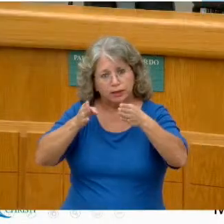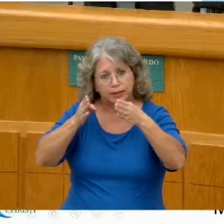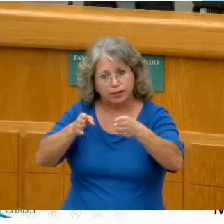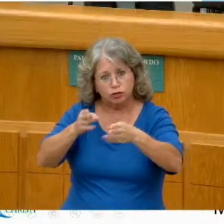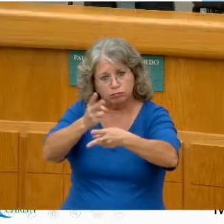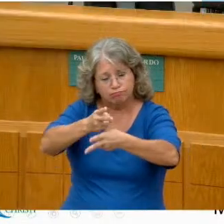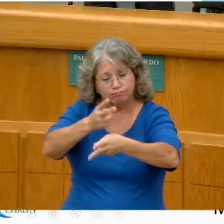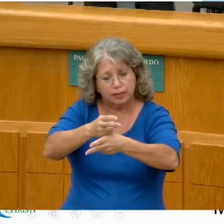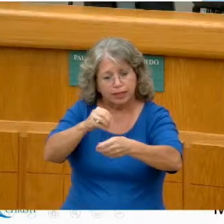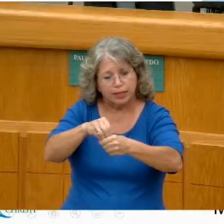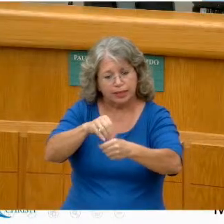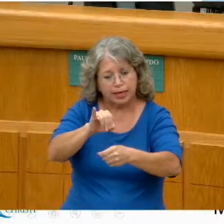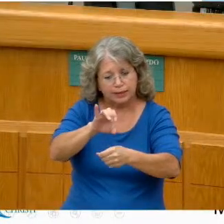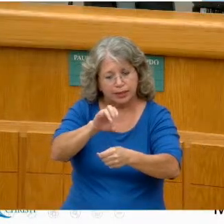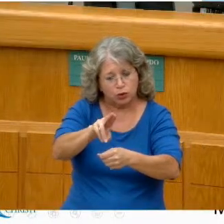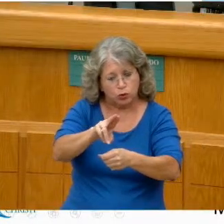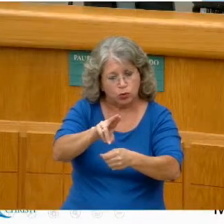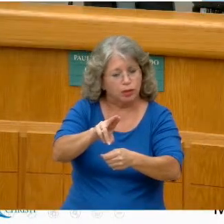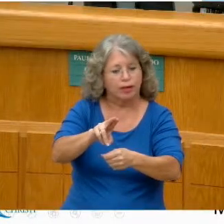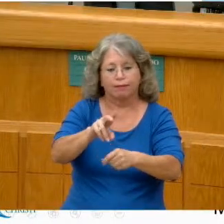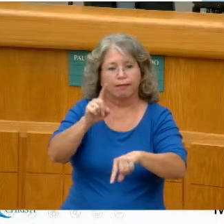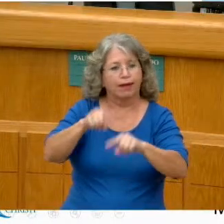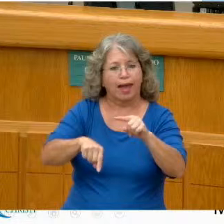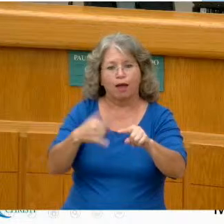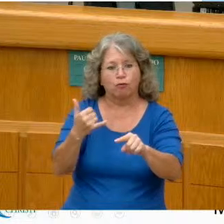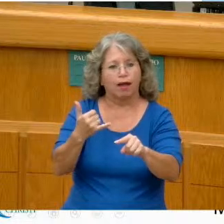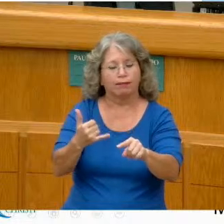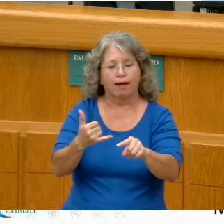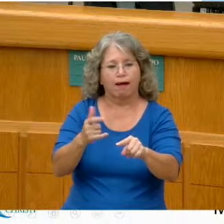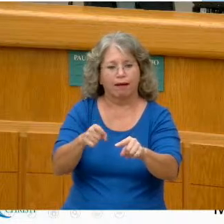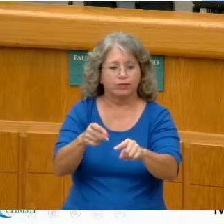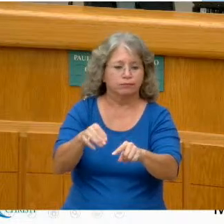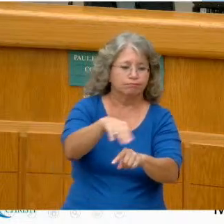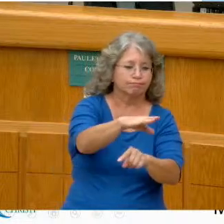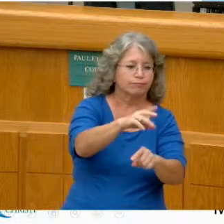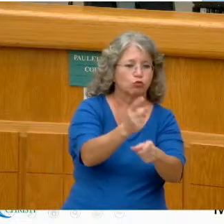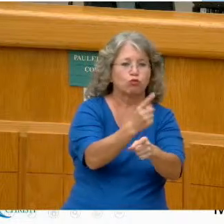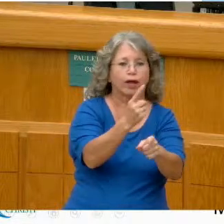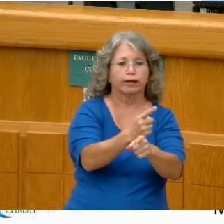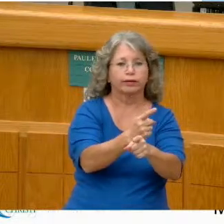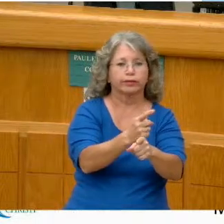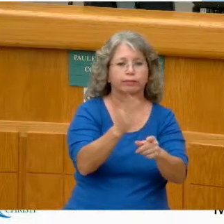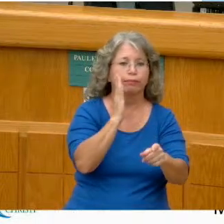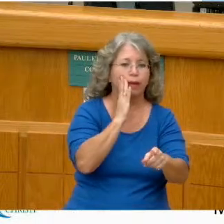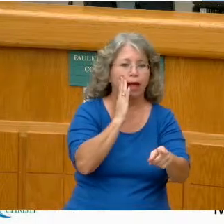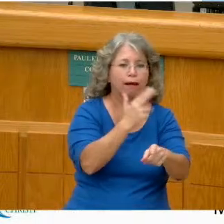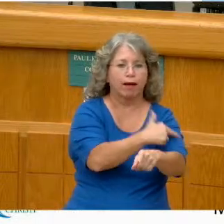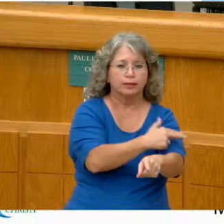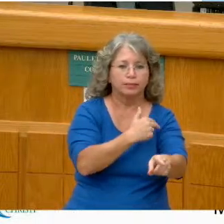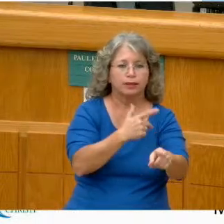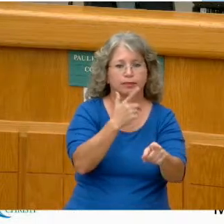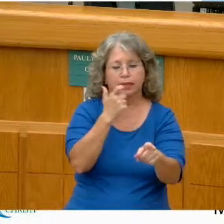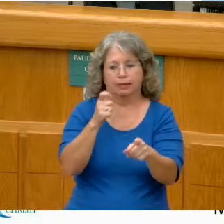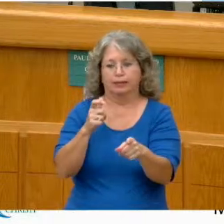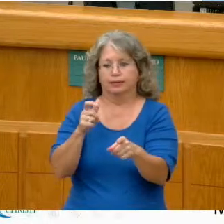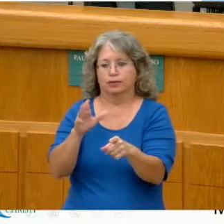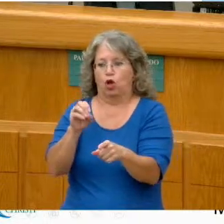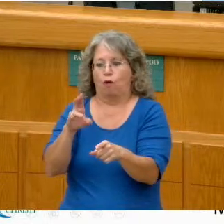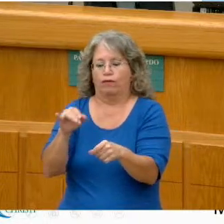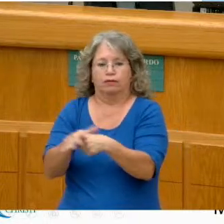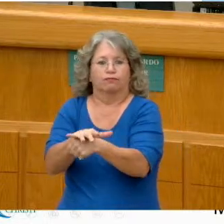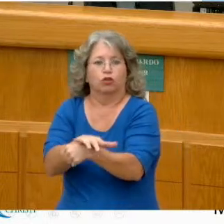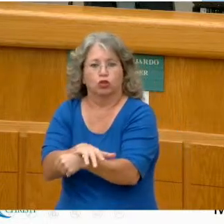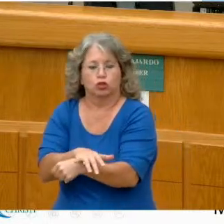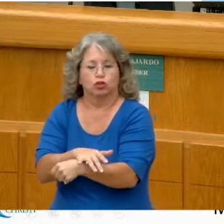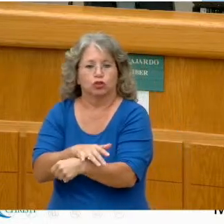that aren't right now, with a total of 169 people in the ICU in the Coastal Bend